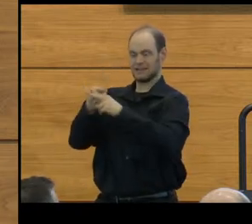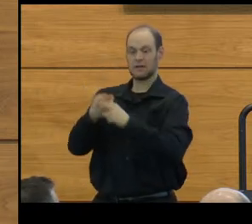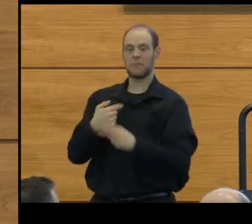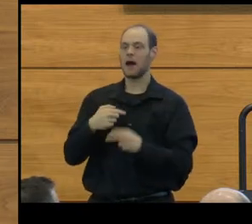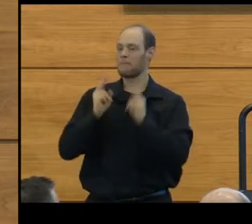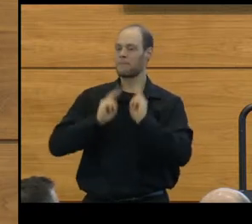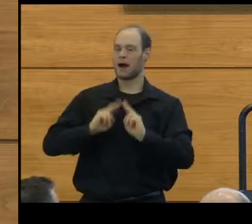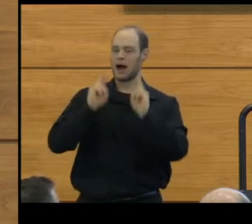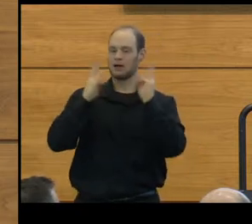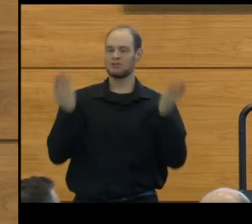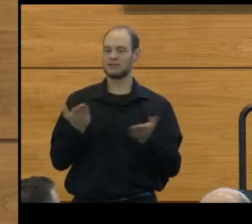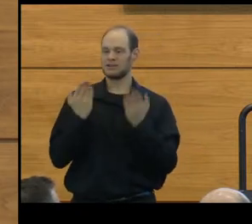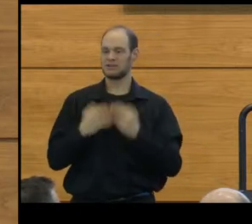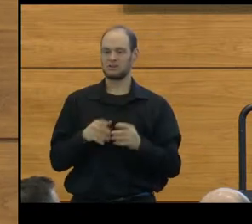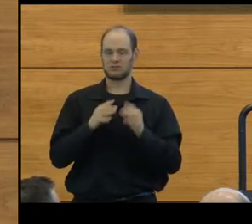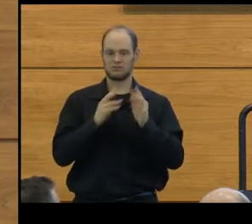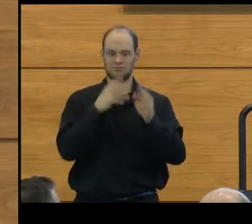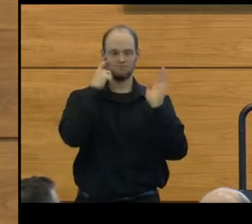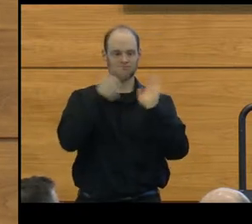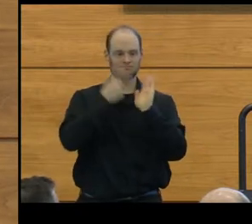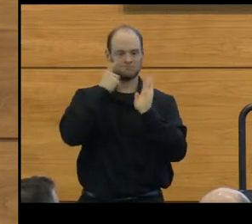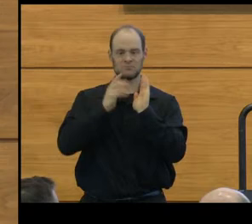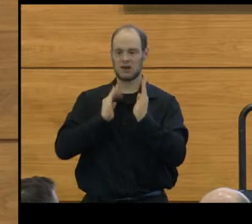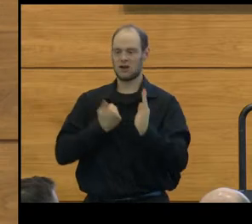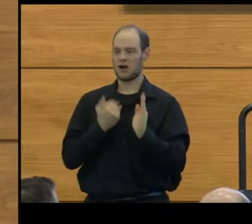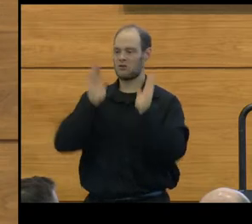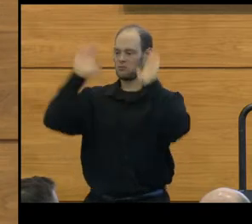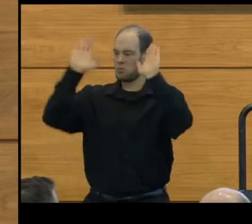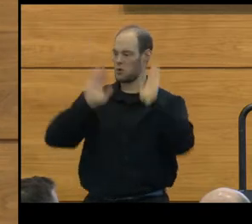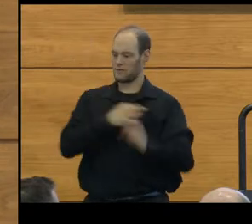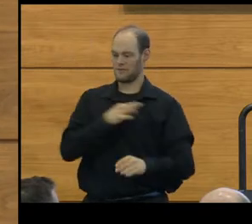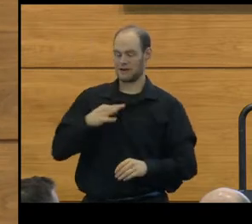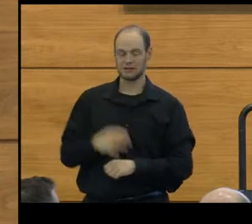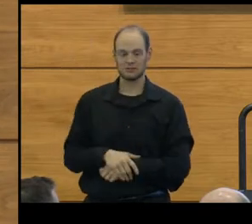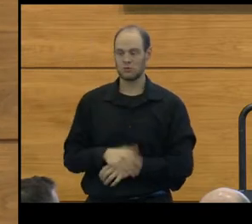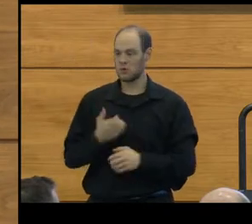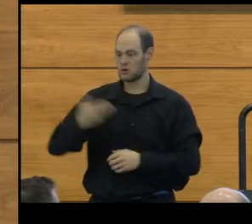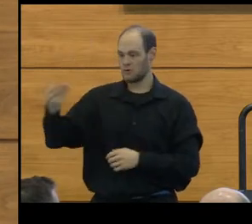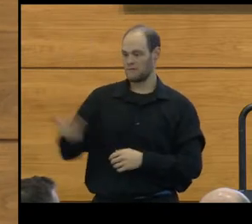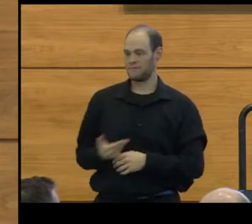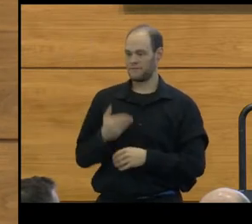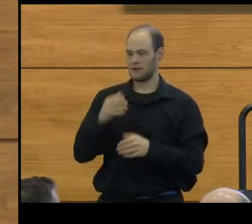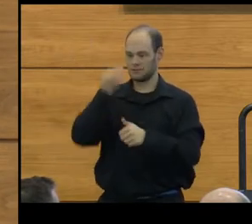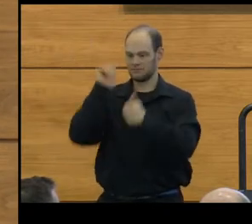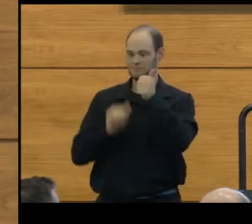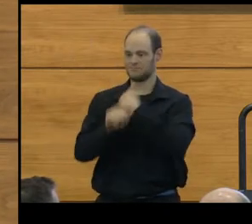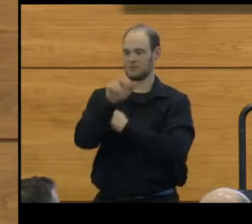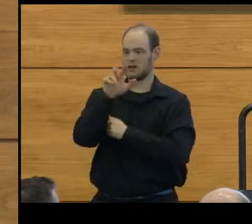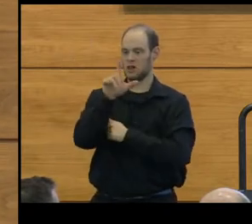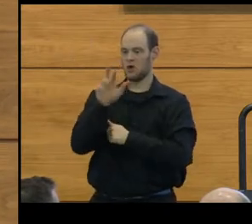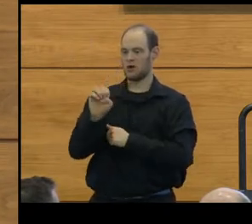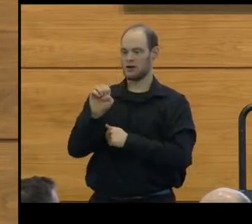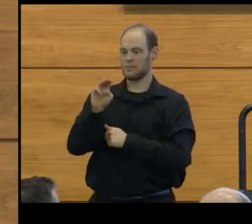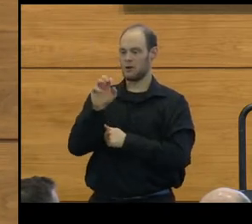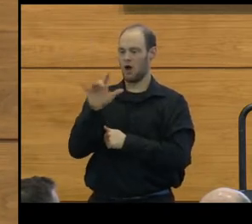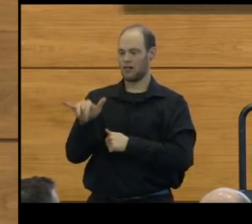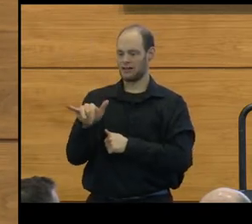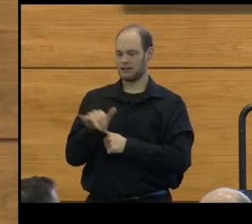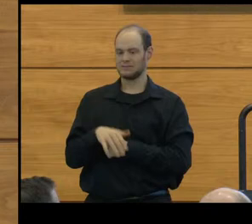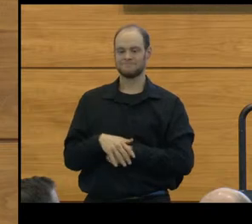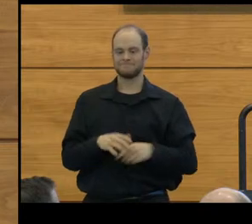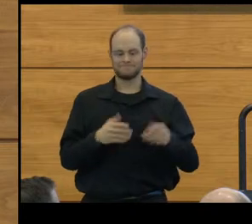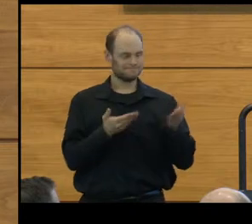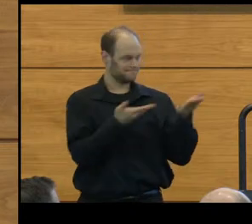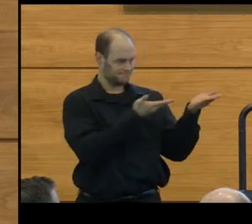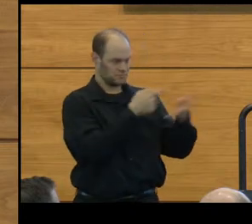today's ceremony to recognize our outstanding faculty members. I would like to invite Provost Lori McCauley to present the Henry Russel Awards